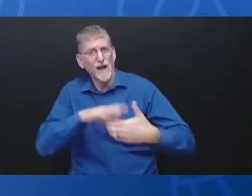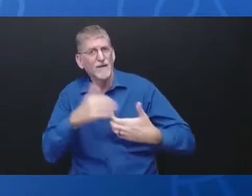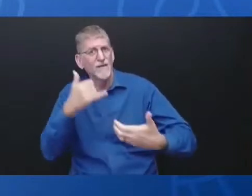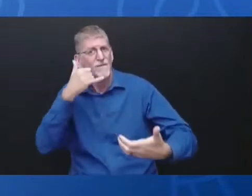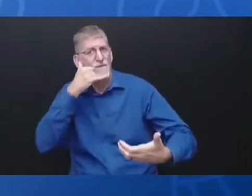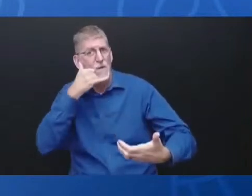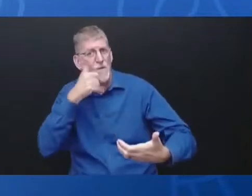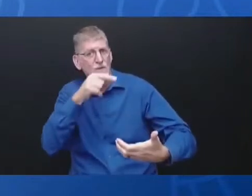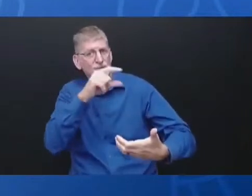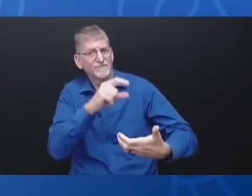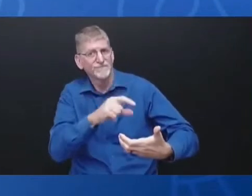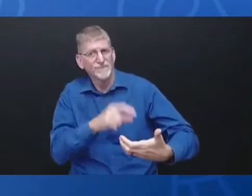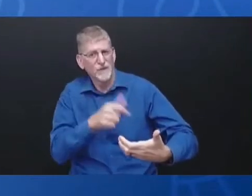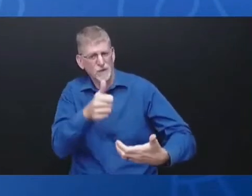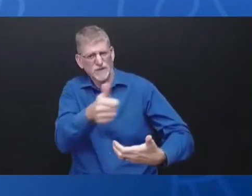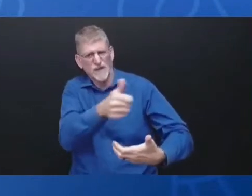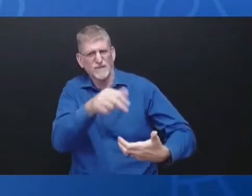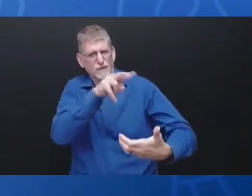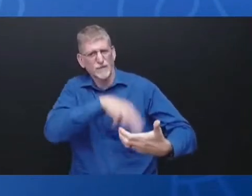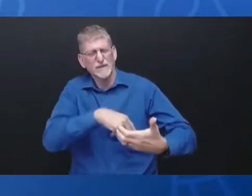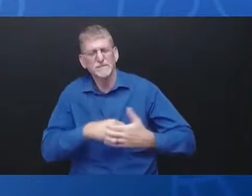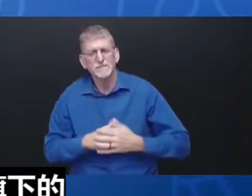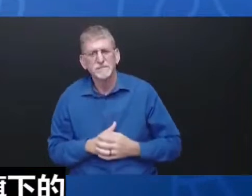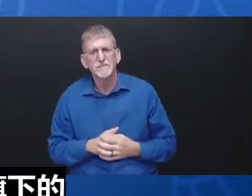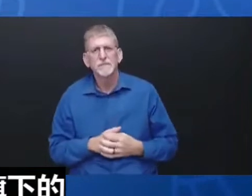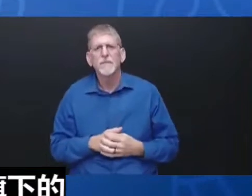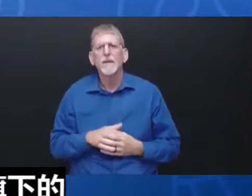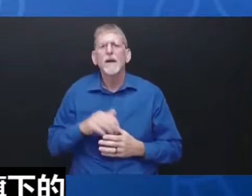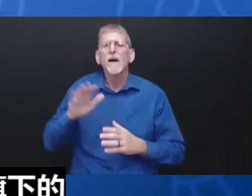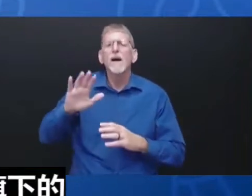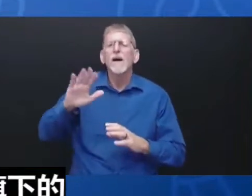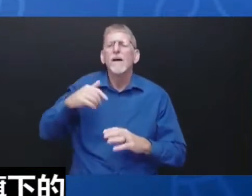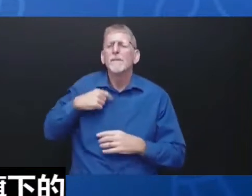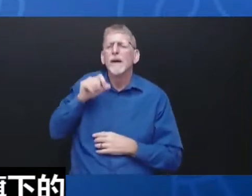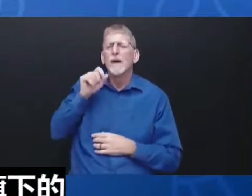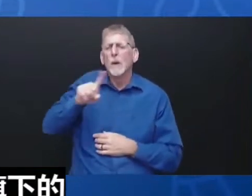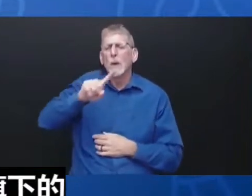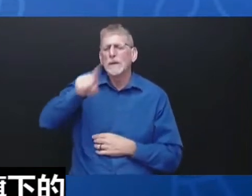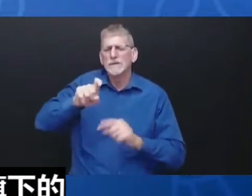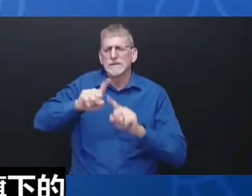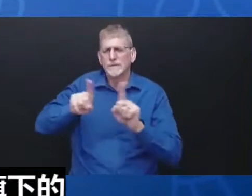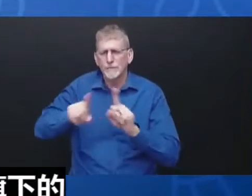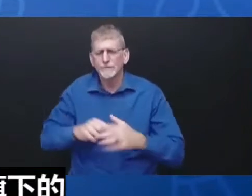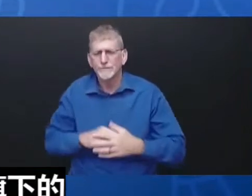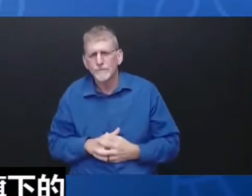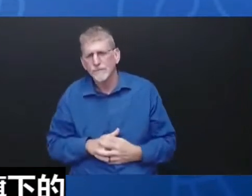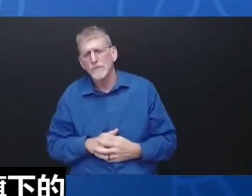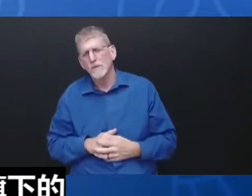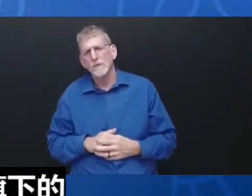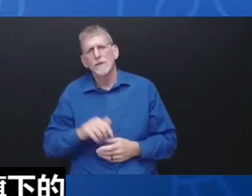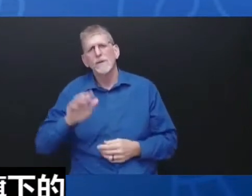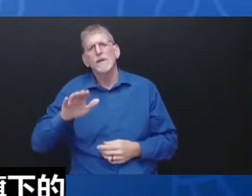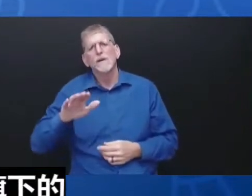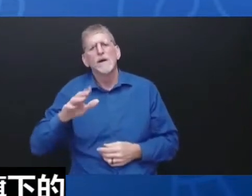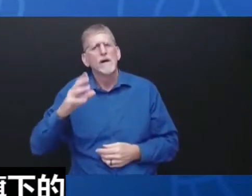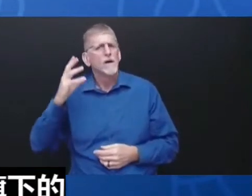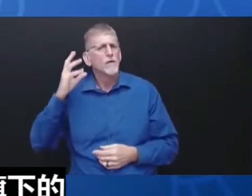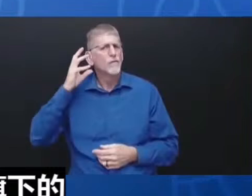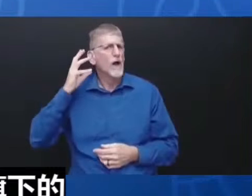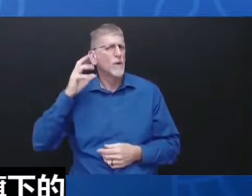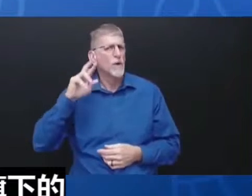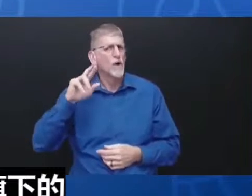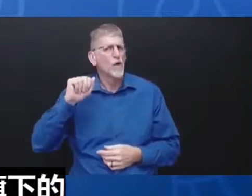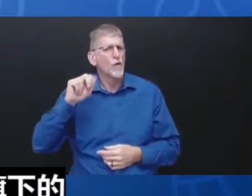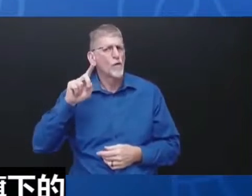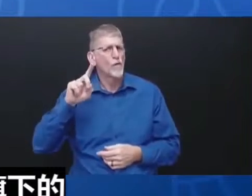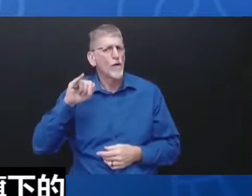So Voice of America and Radio Free Asia is one of the outlets under Voice of America. They